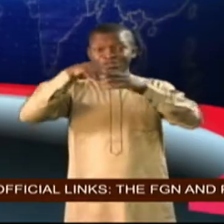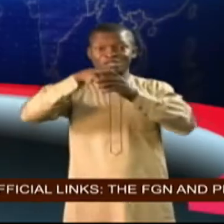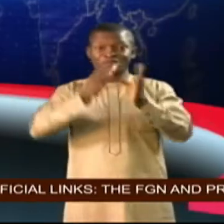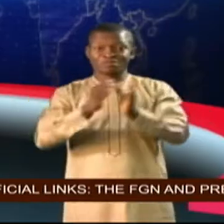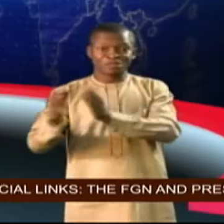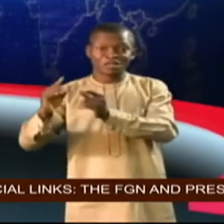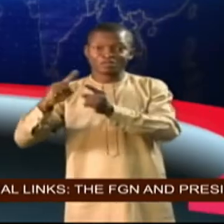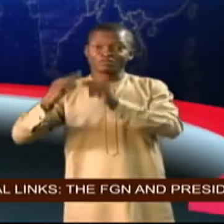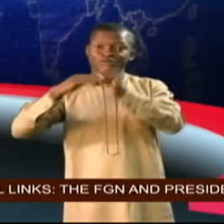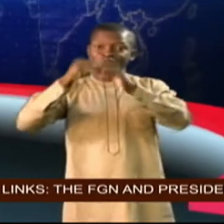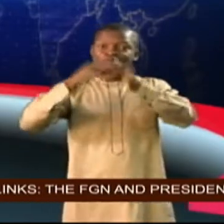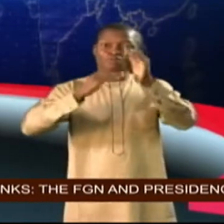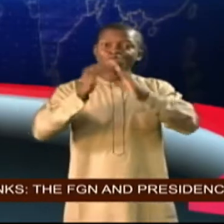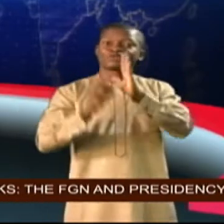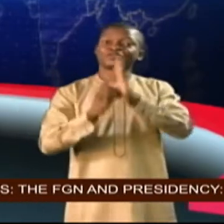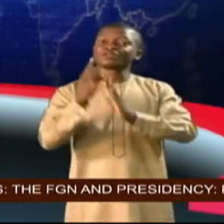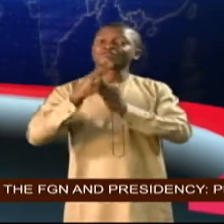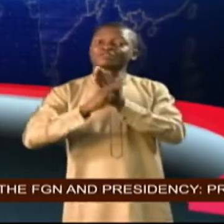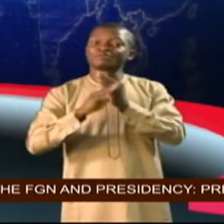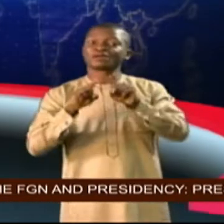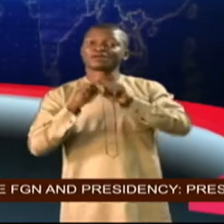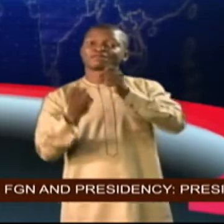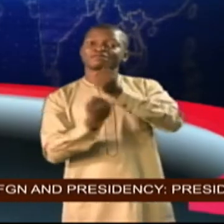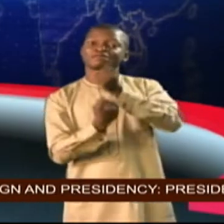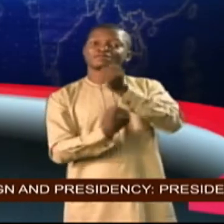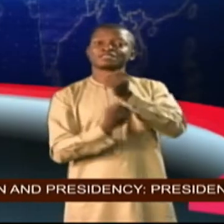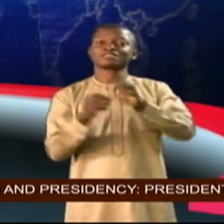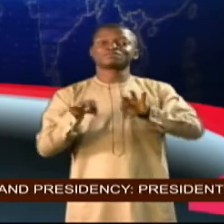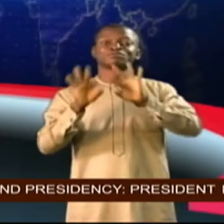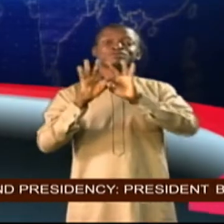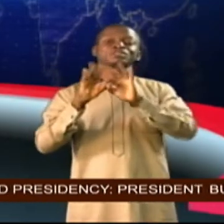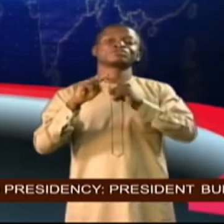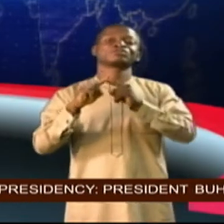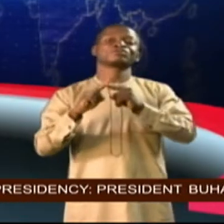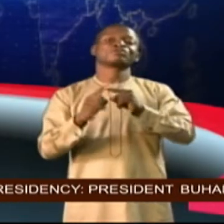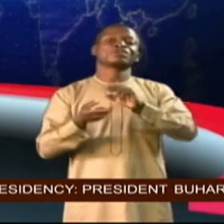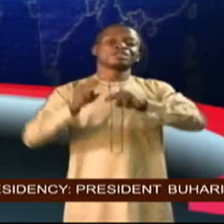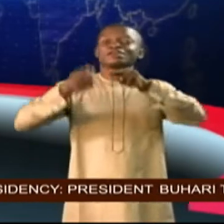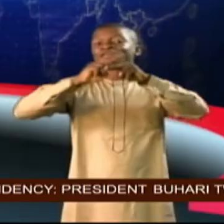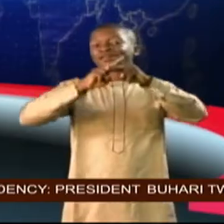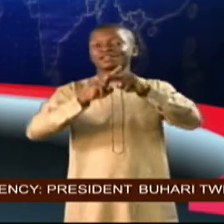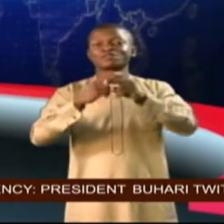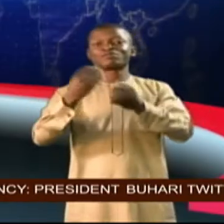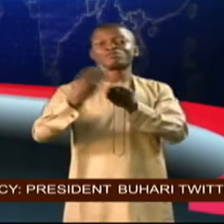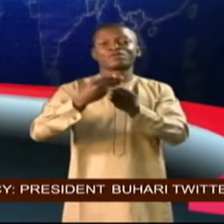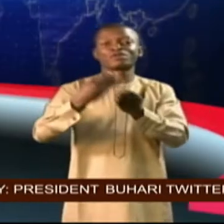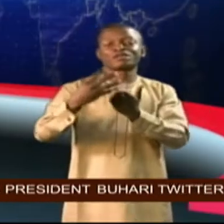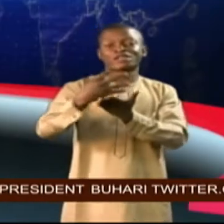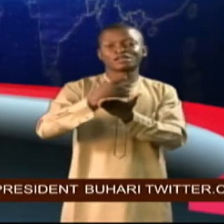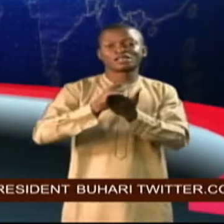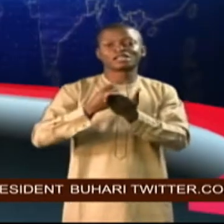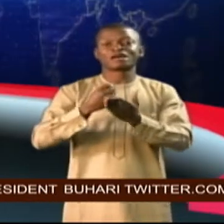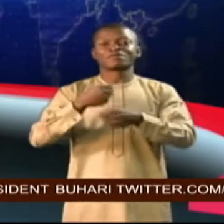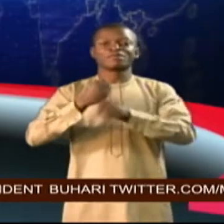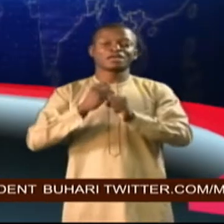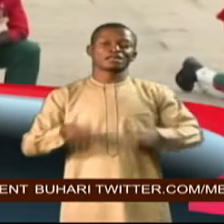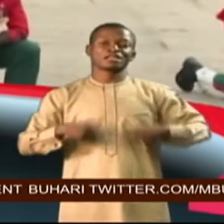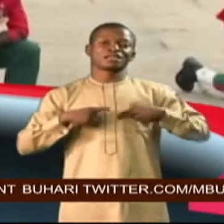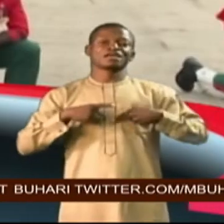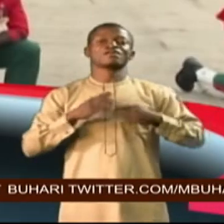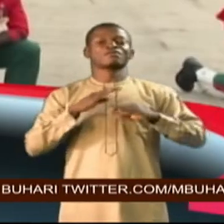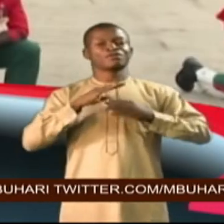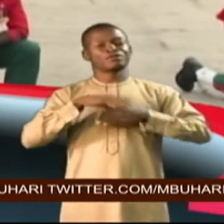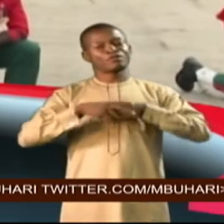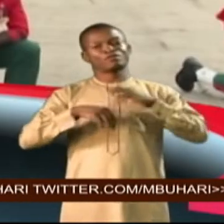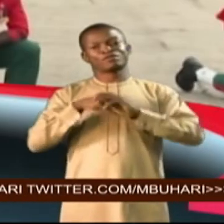infrastructural development as a fundamental necessity to increase revenue generation and make life meaningful to all citizens. Minister of Information and